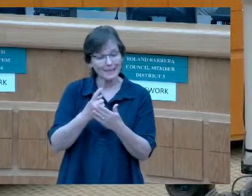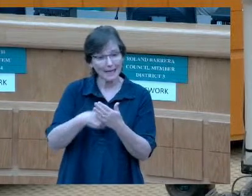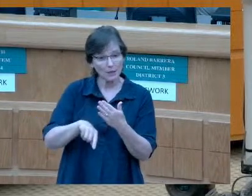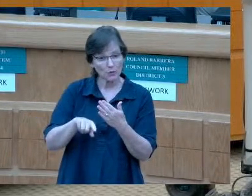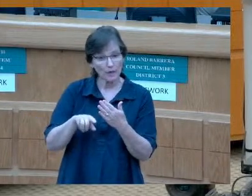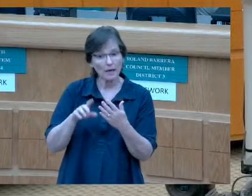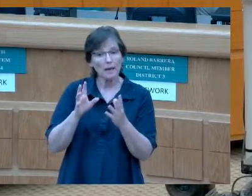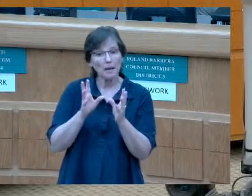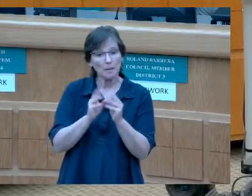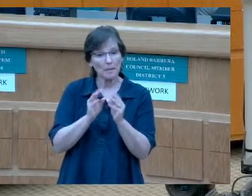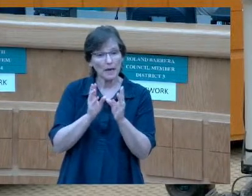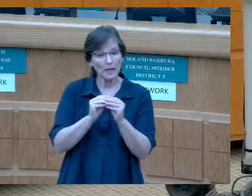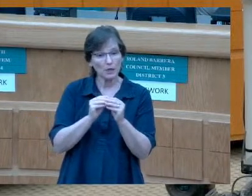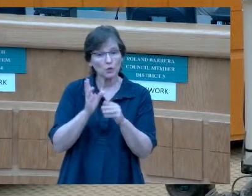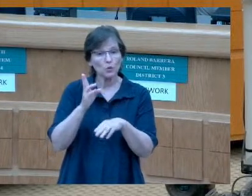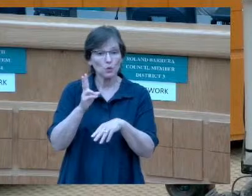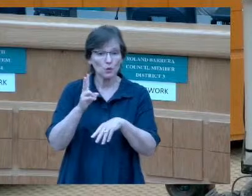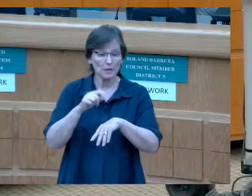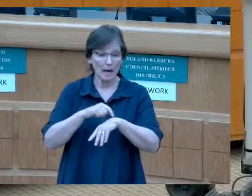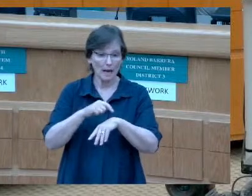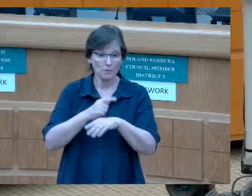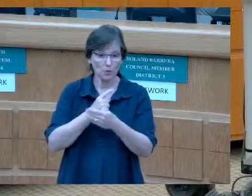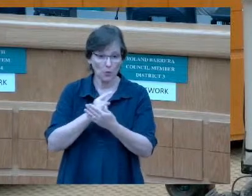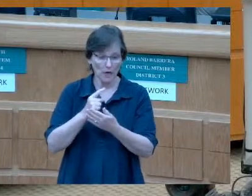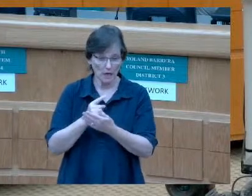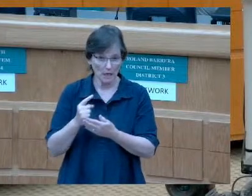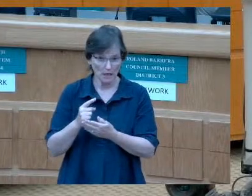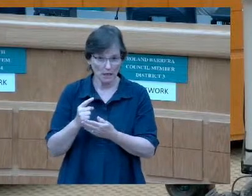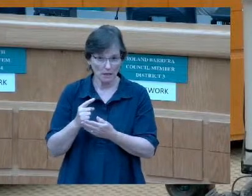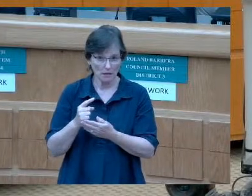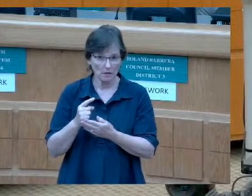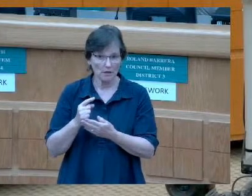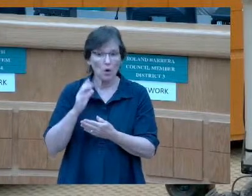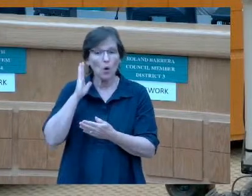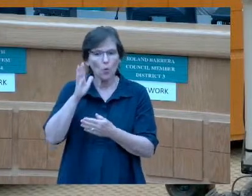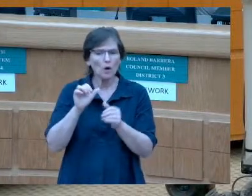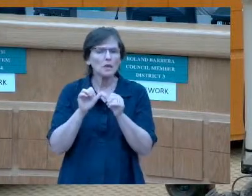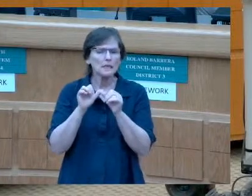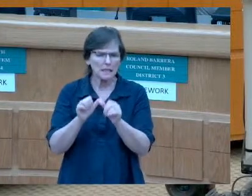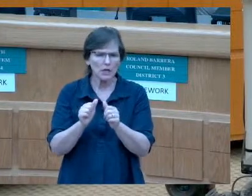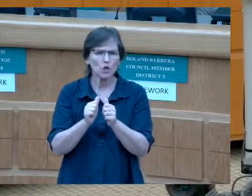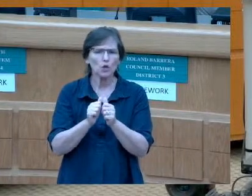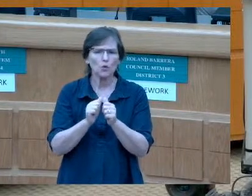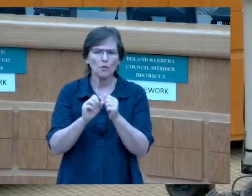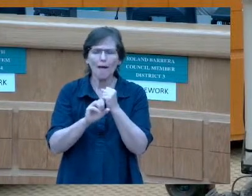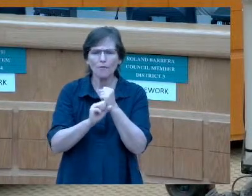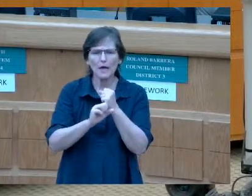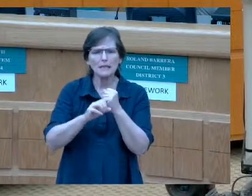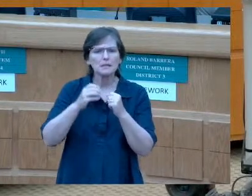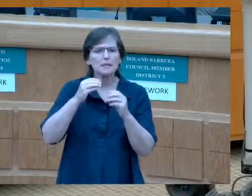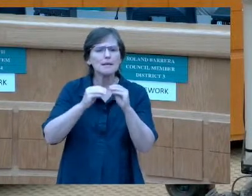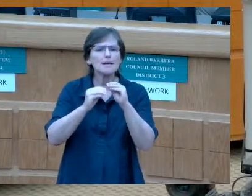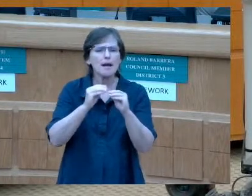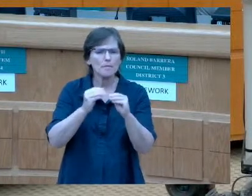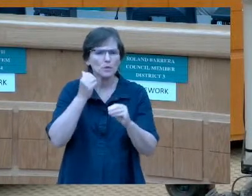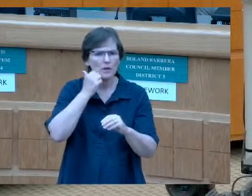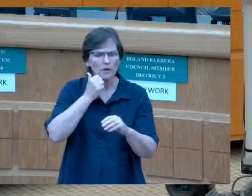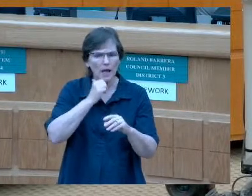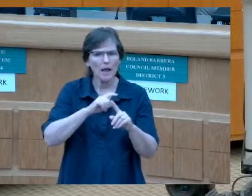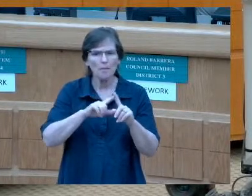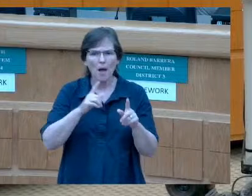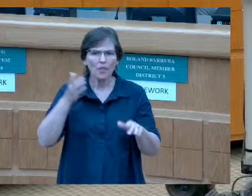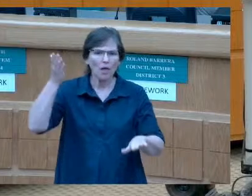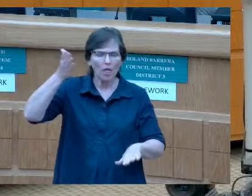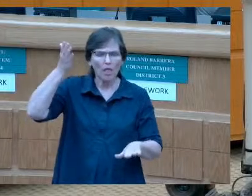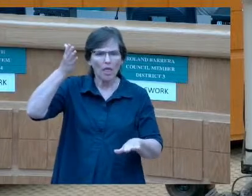only 2 days a week, the briefings 2 days a week. We'll continue to put out the numbers on a daily basis, but in terms of having a briefing,